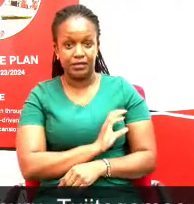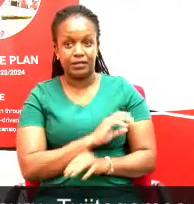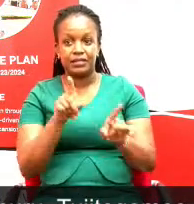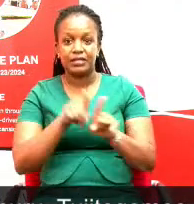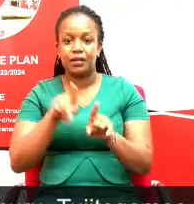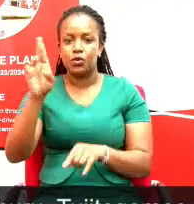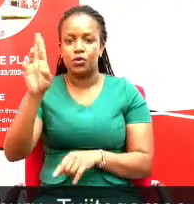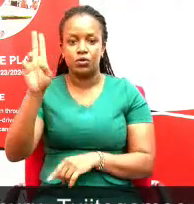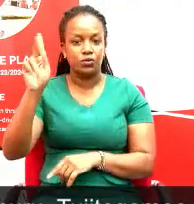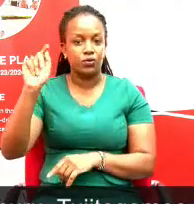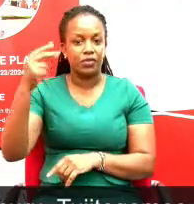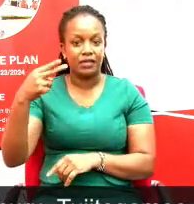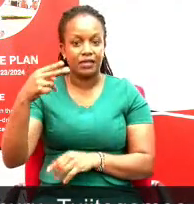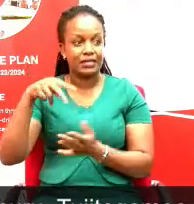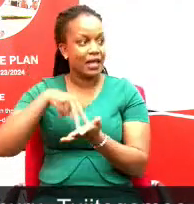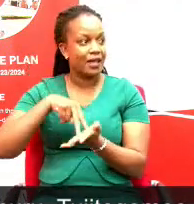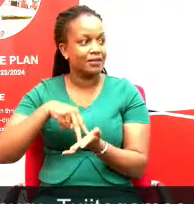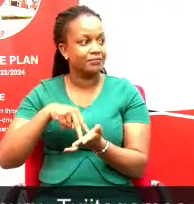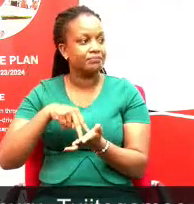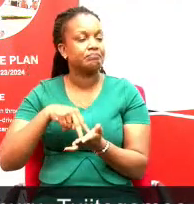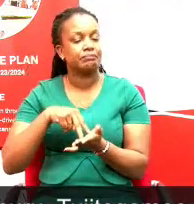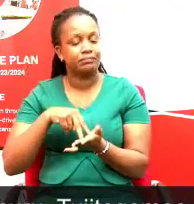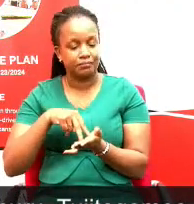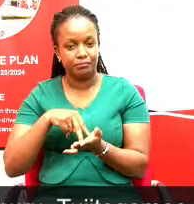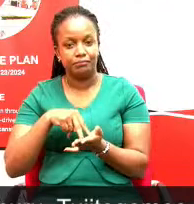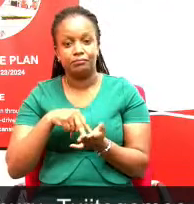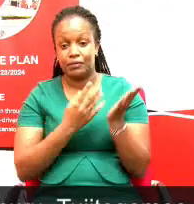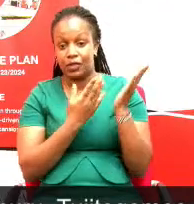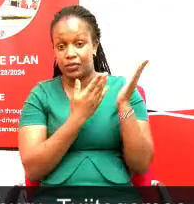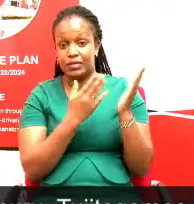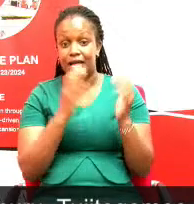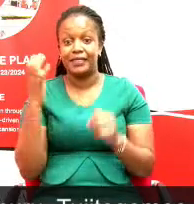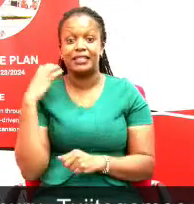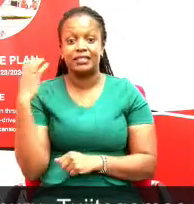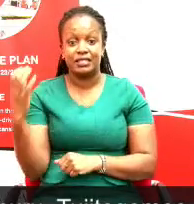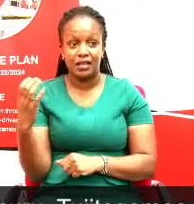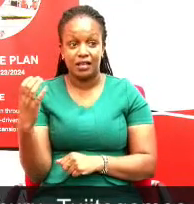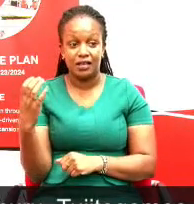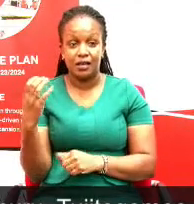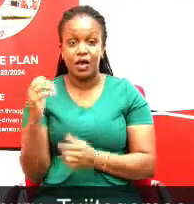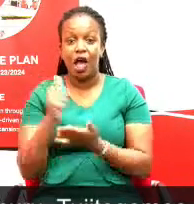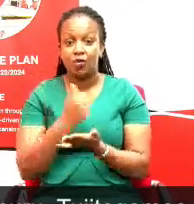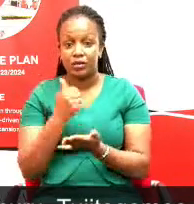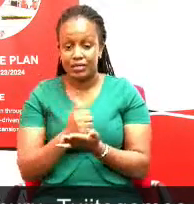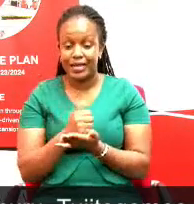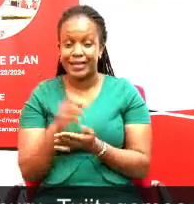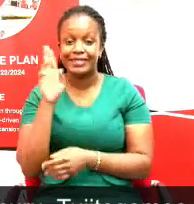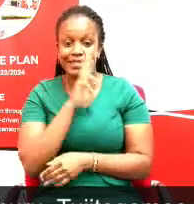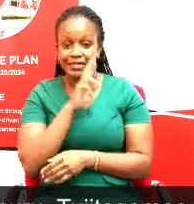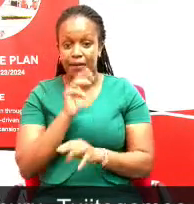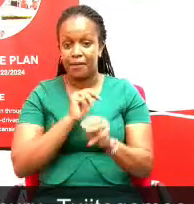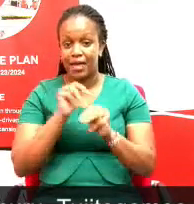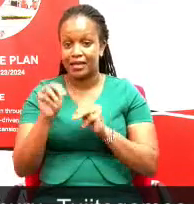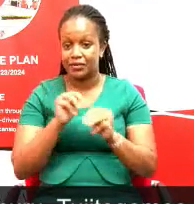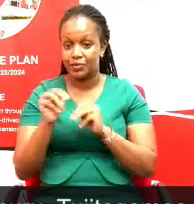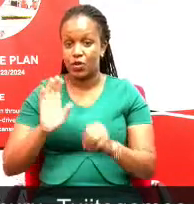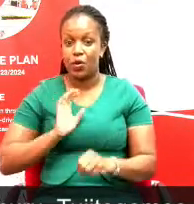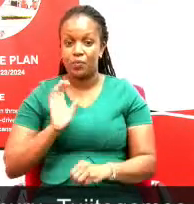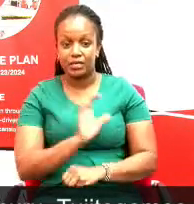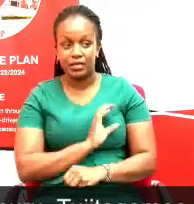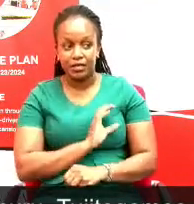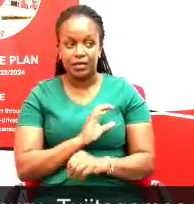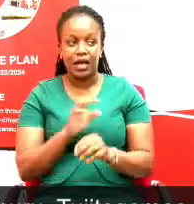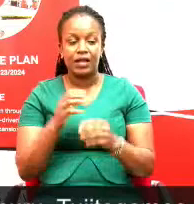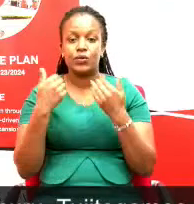Ruth Waruyu, can you please stand up? That's the chair of the audit and risk management committee. And